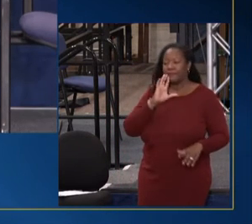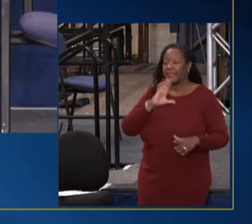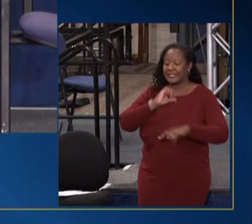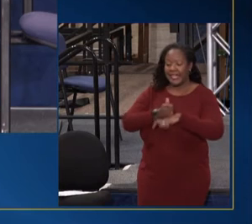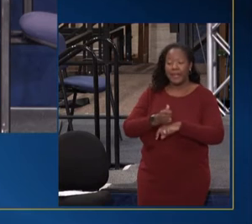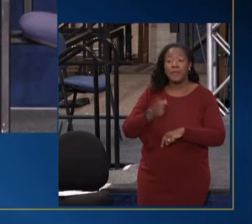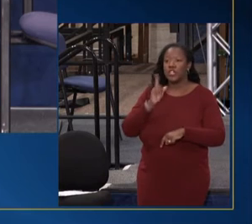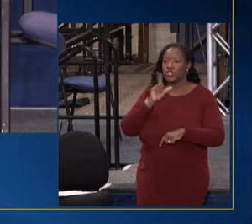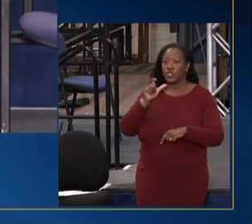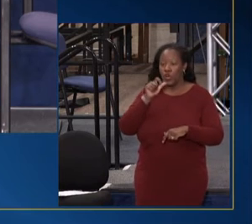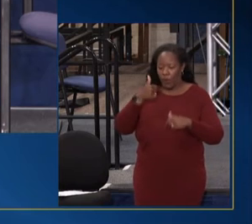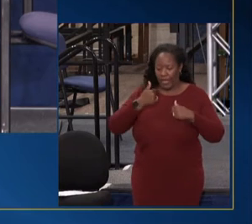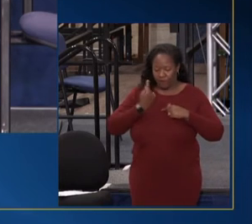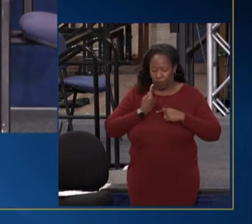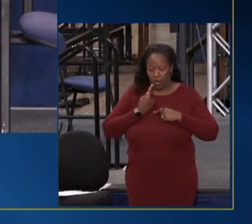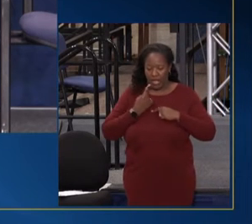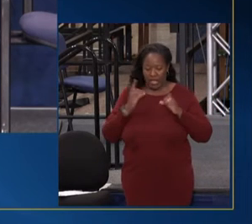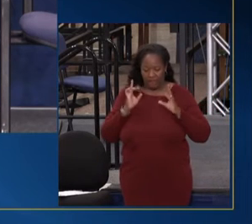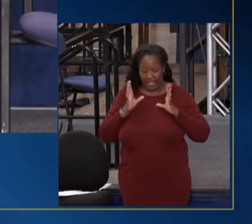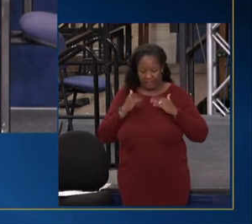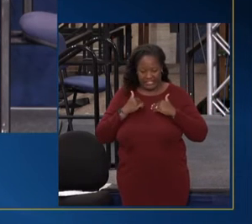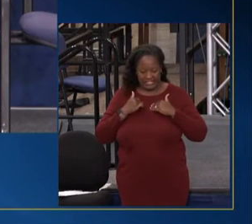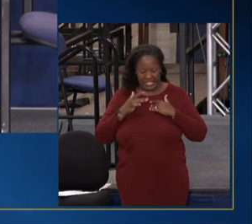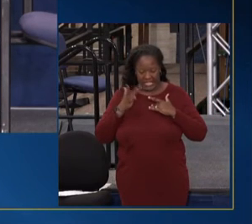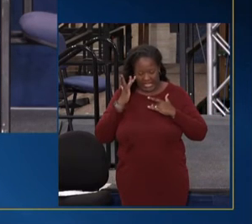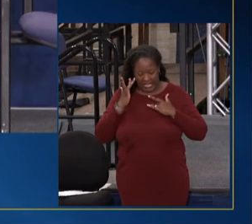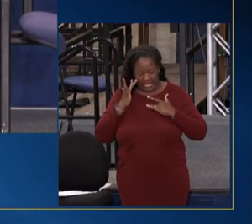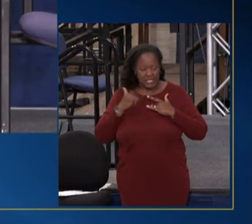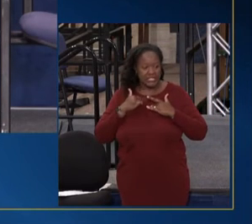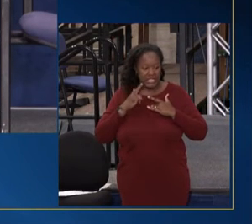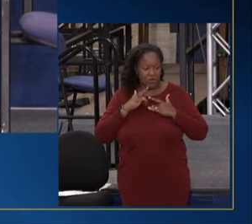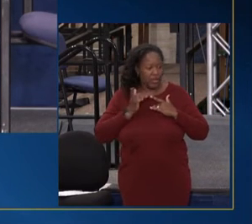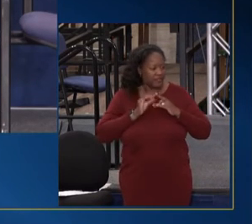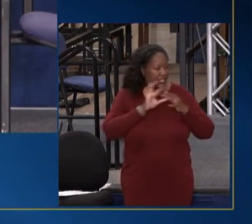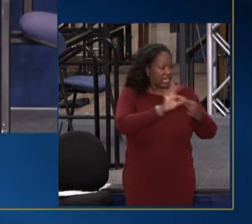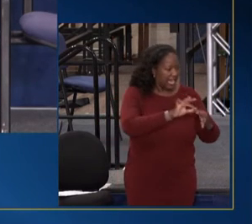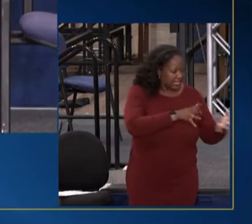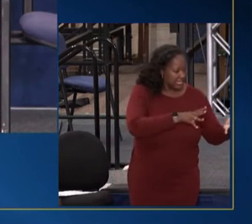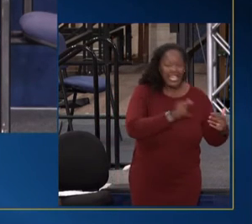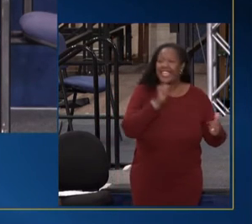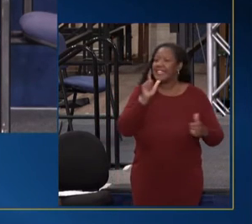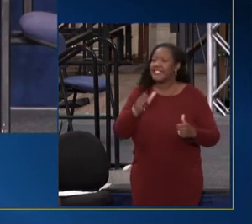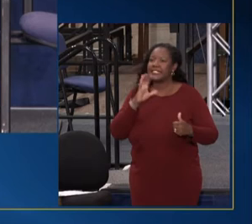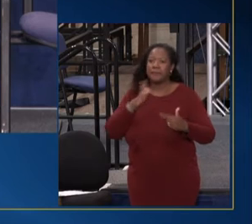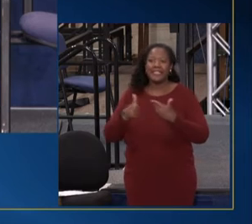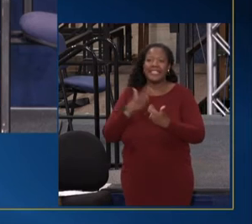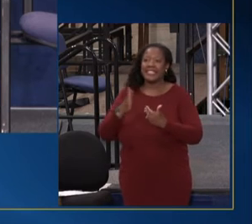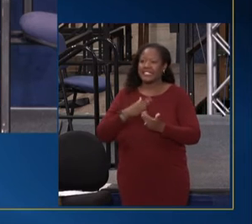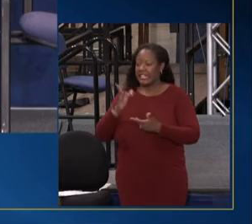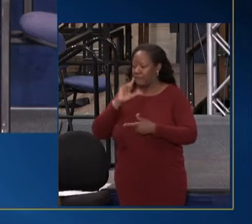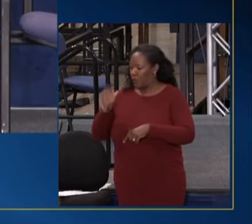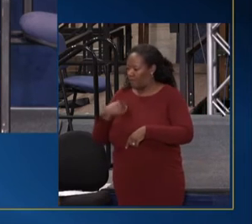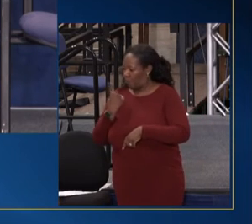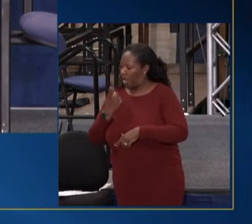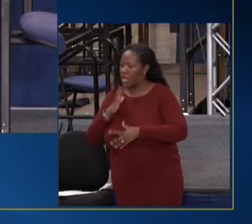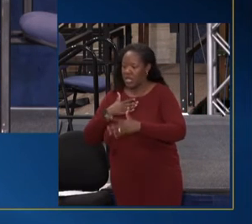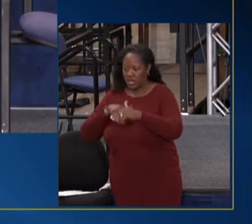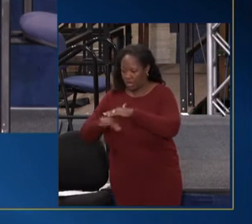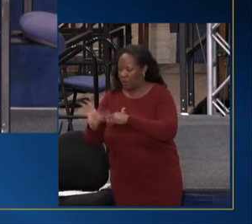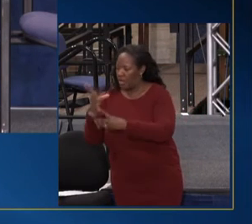individuals connected to care and services, right? We need to be in a place where that is ubiquitous and easy to access and people find